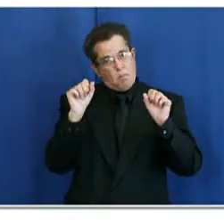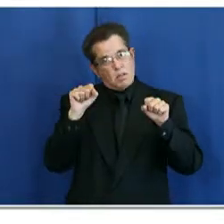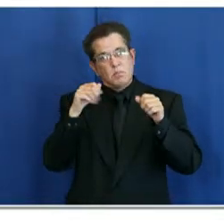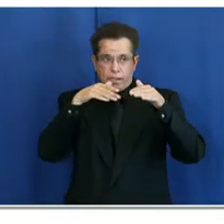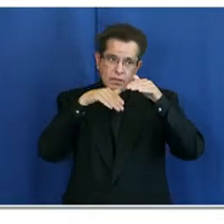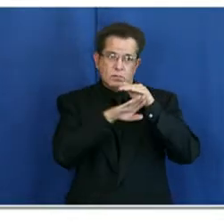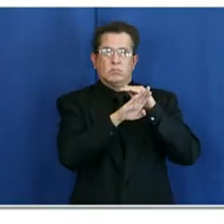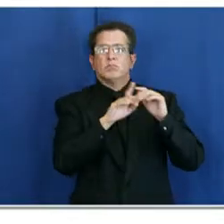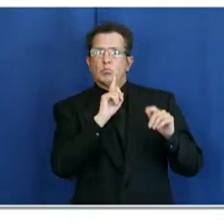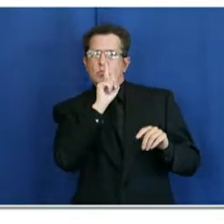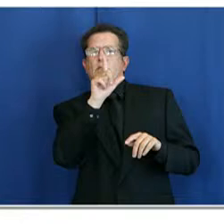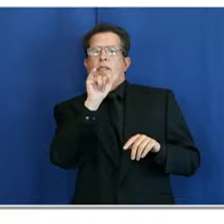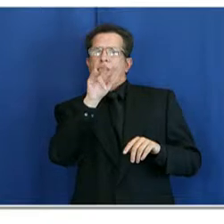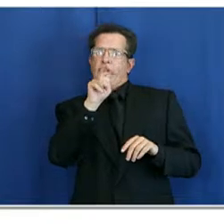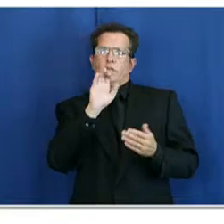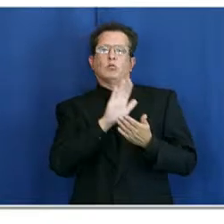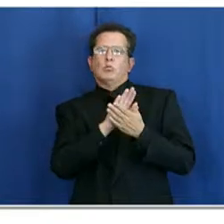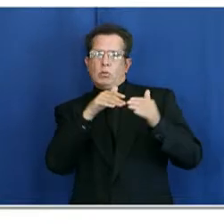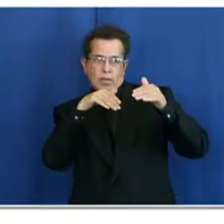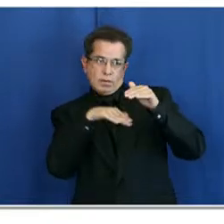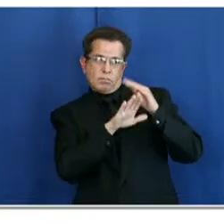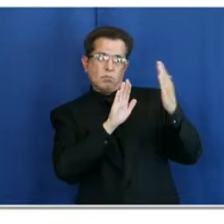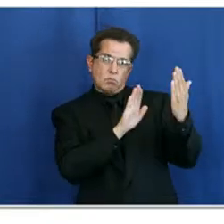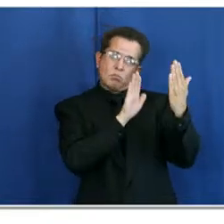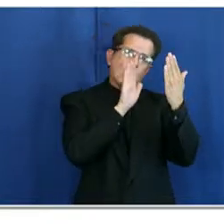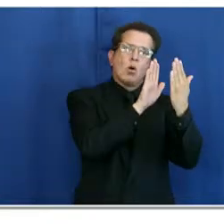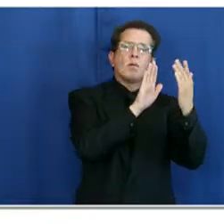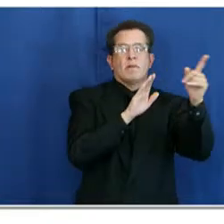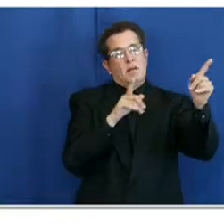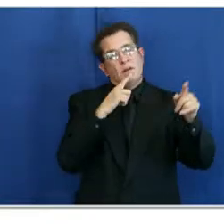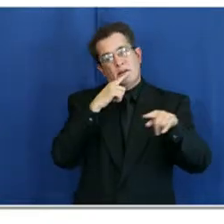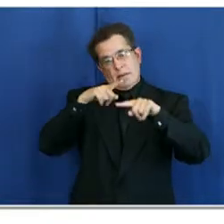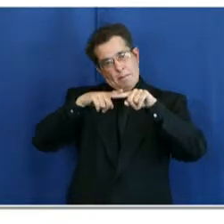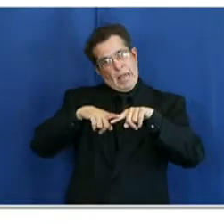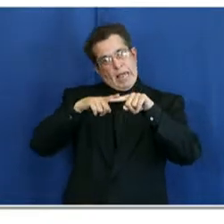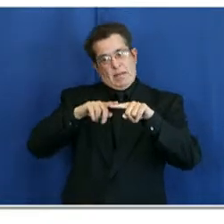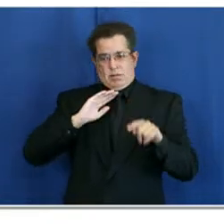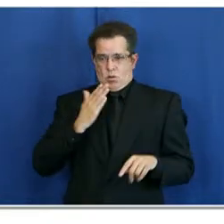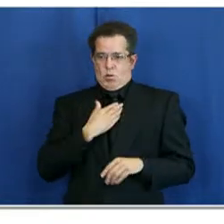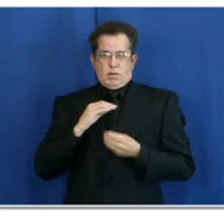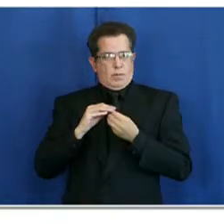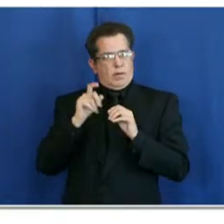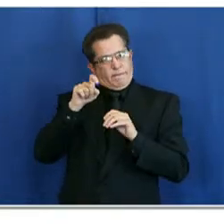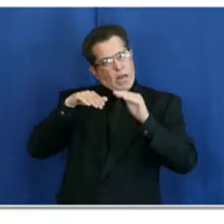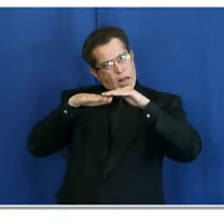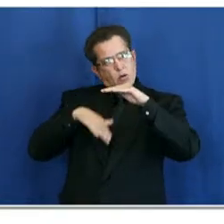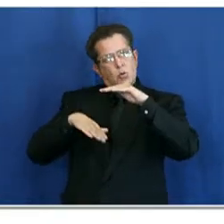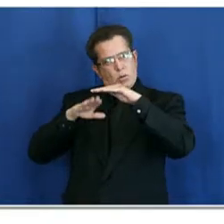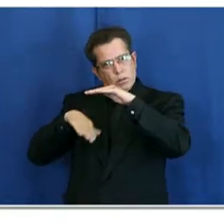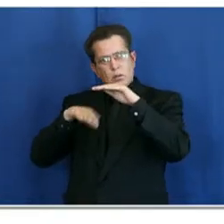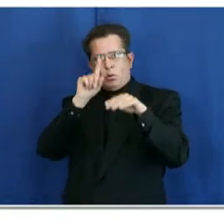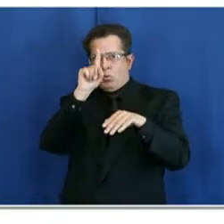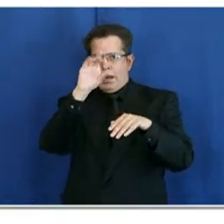in-person education. Again, this is contingent on our case rate remaining below 100 per